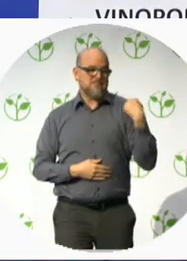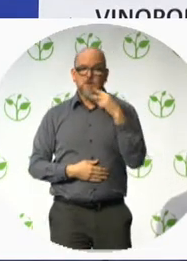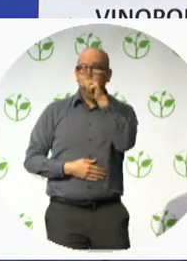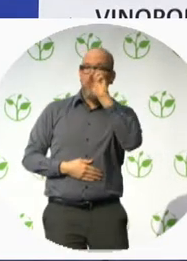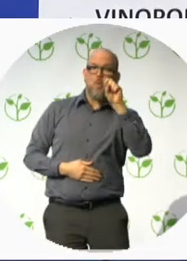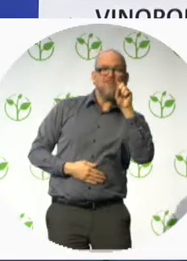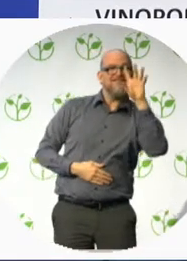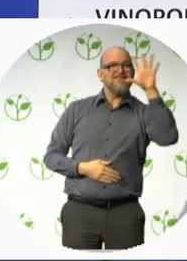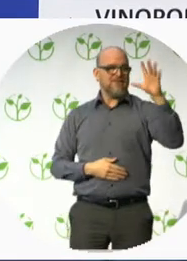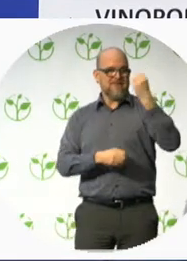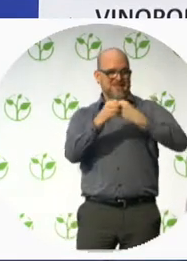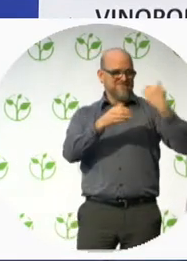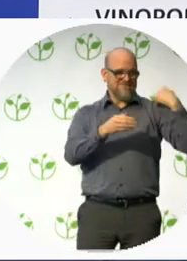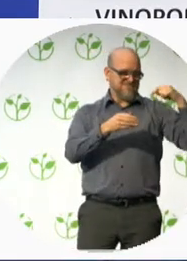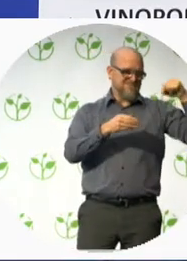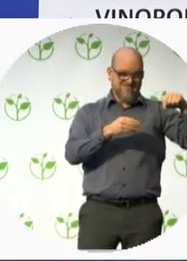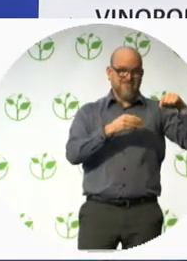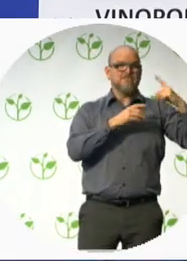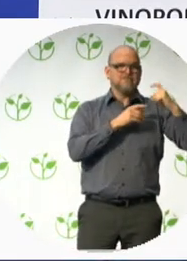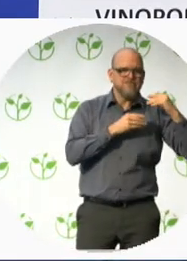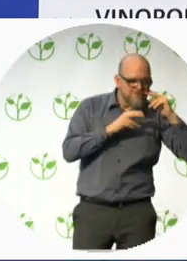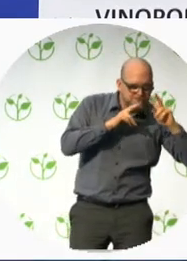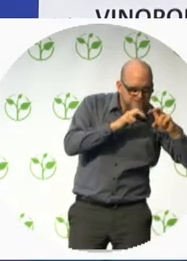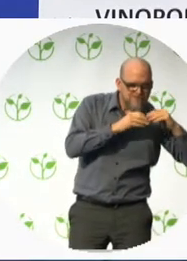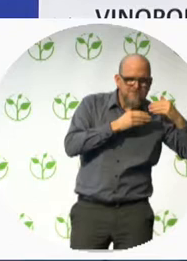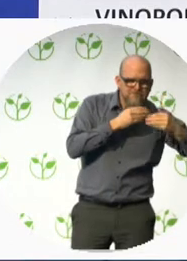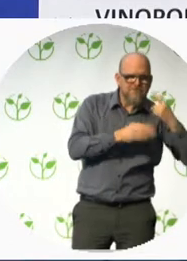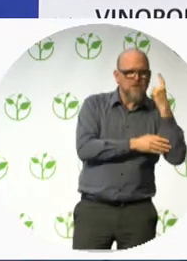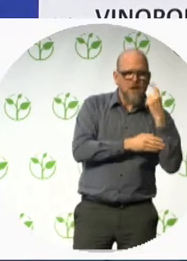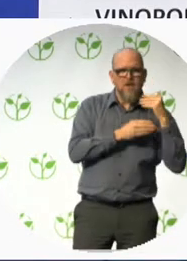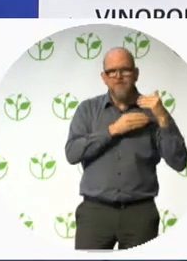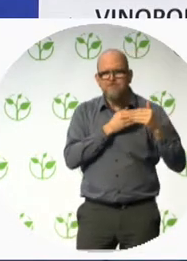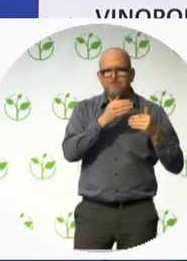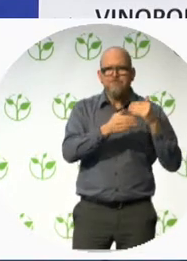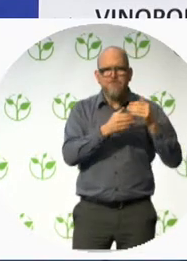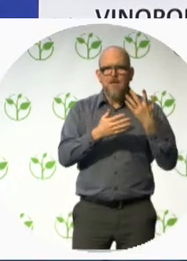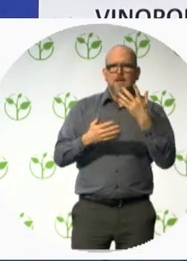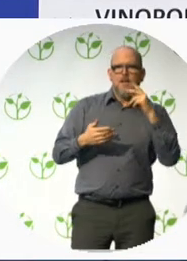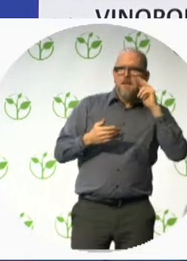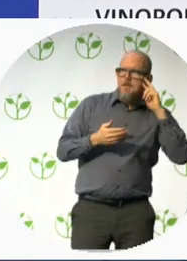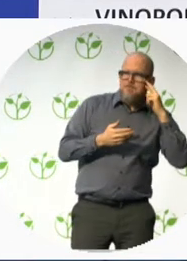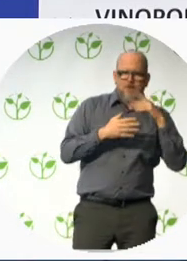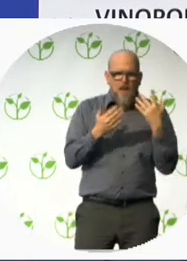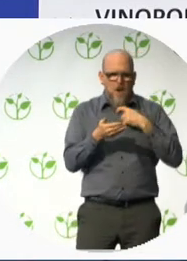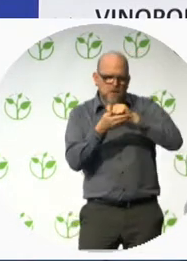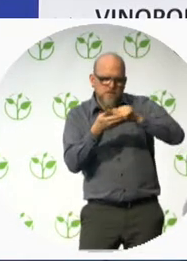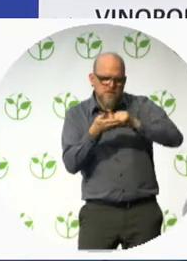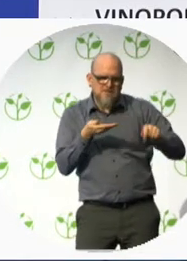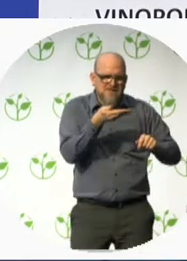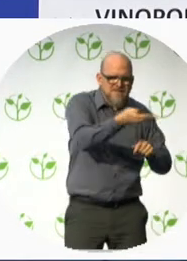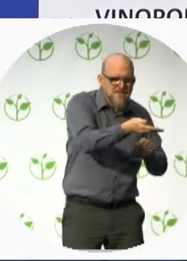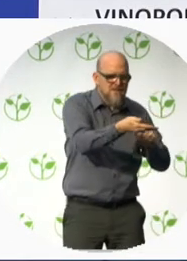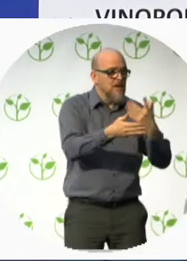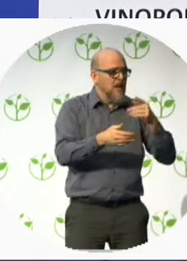All Children Reading, a Grand Challenge for Development competition, which was provided by